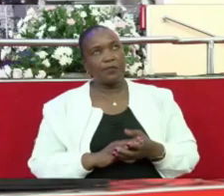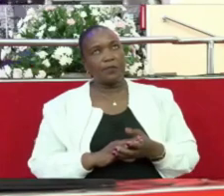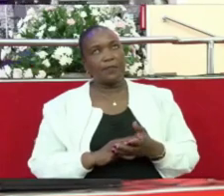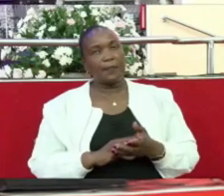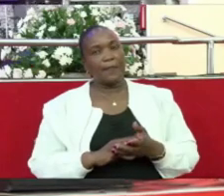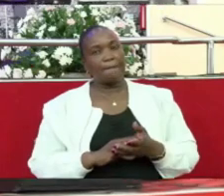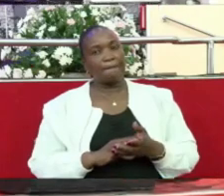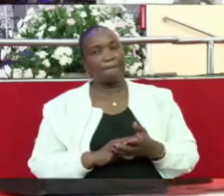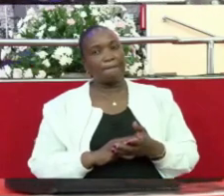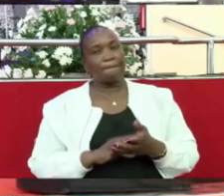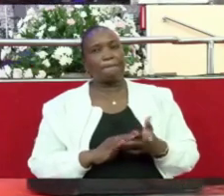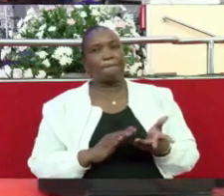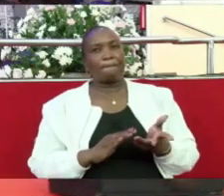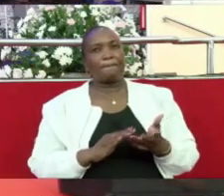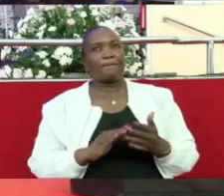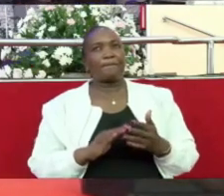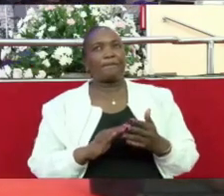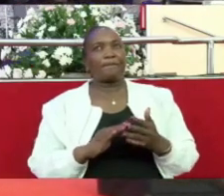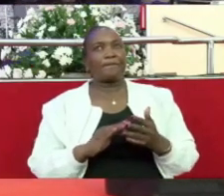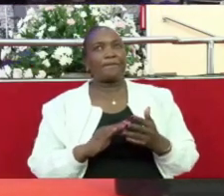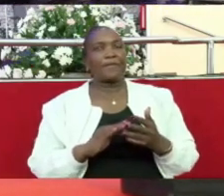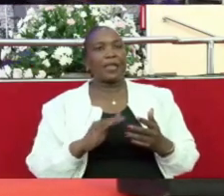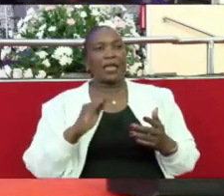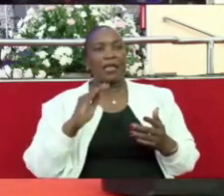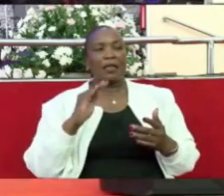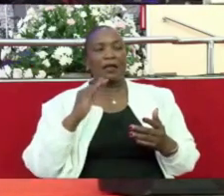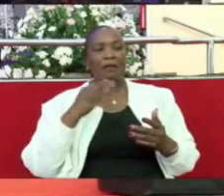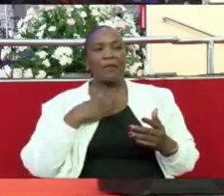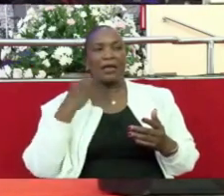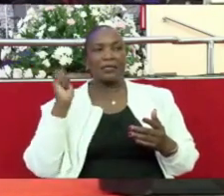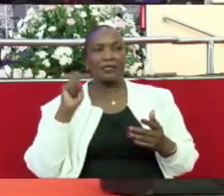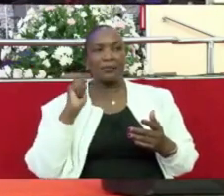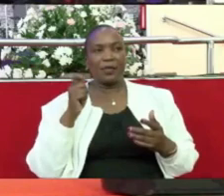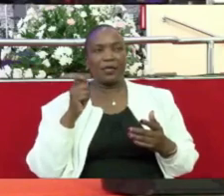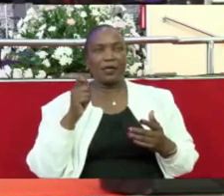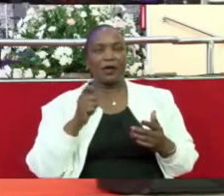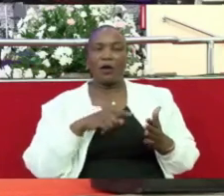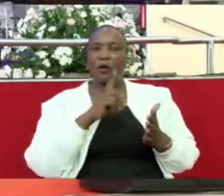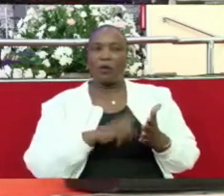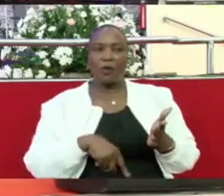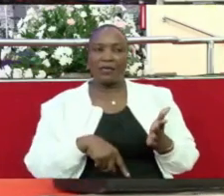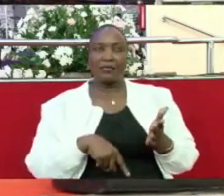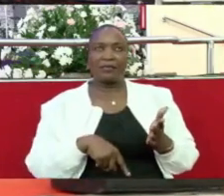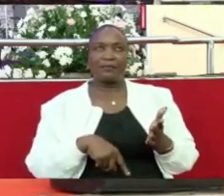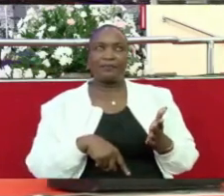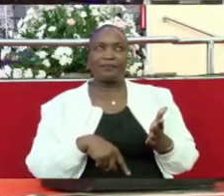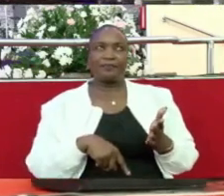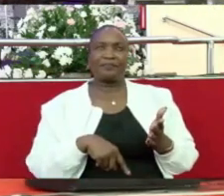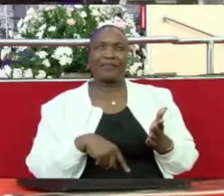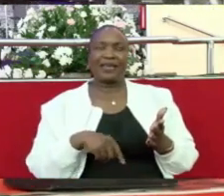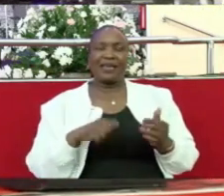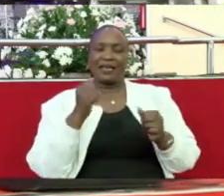What made God to make it happen? I want to say it is not because of me, the person, but